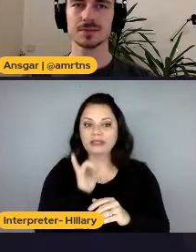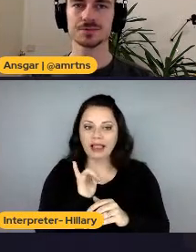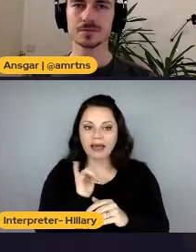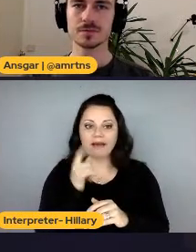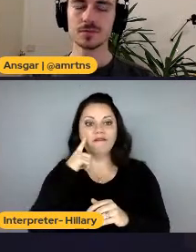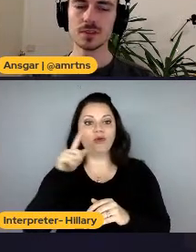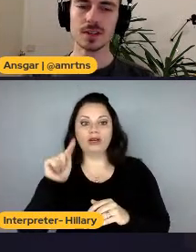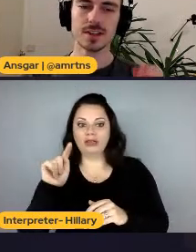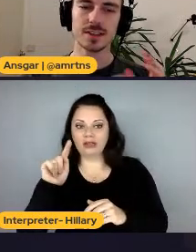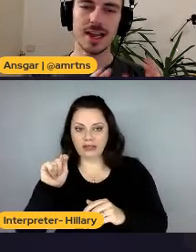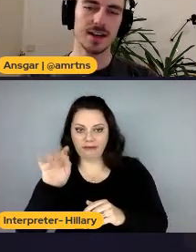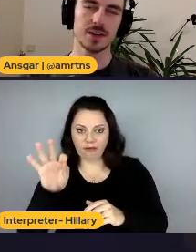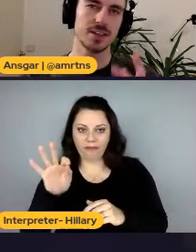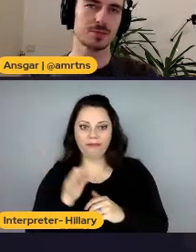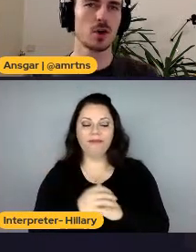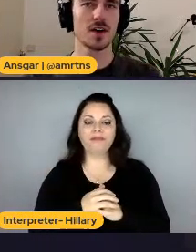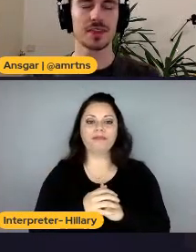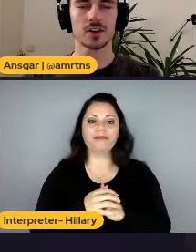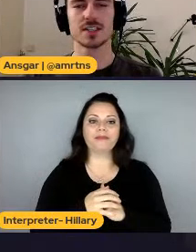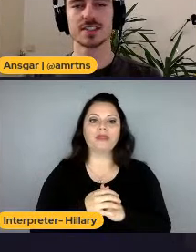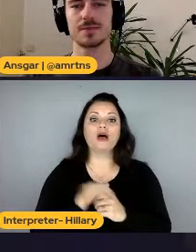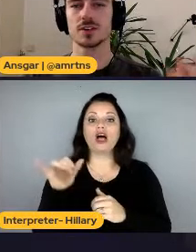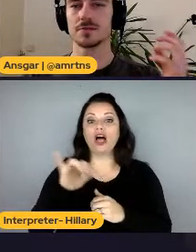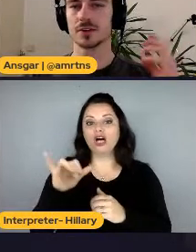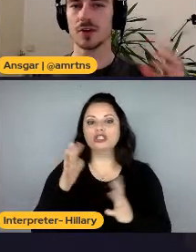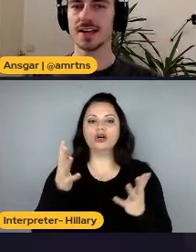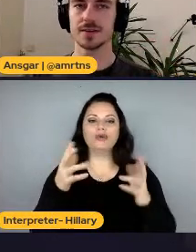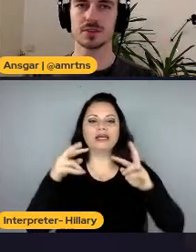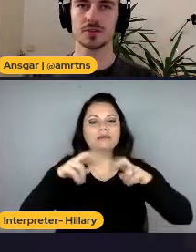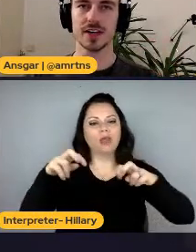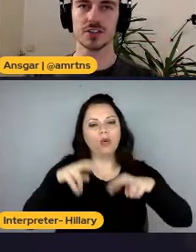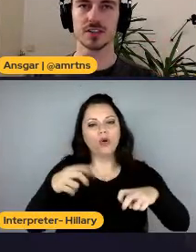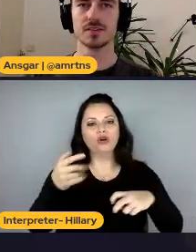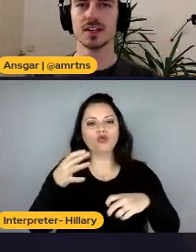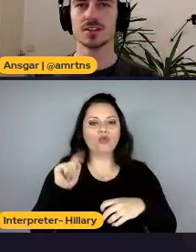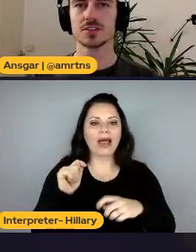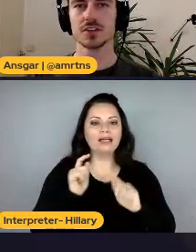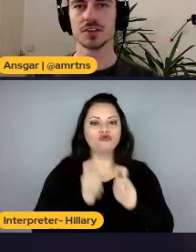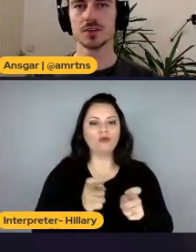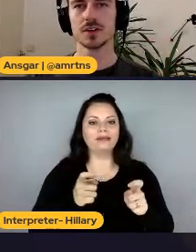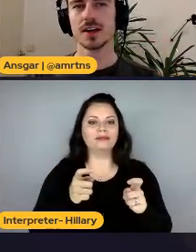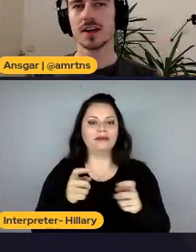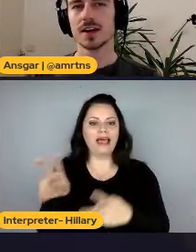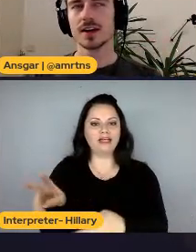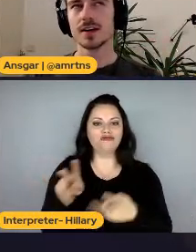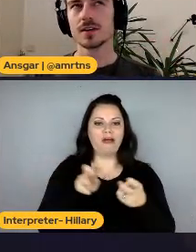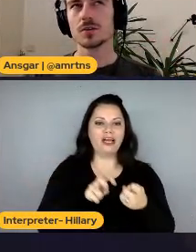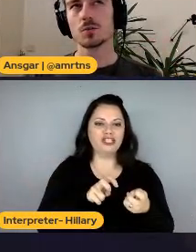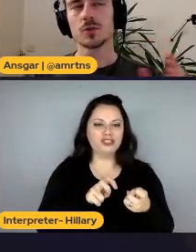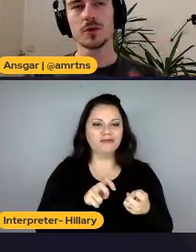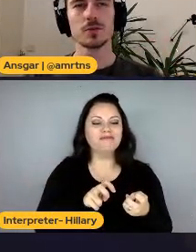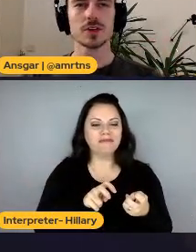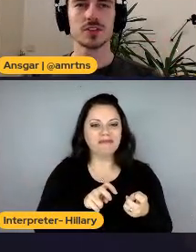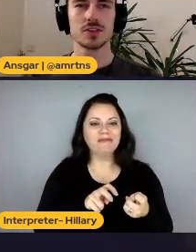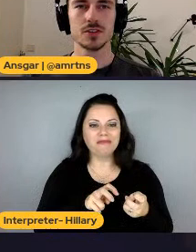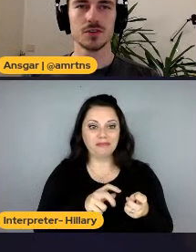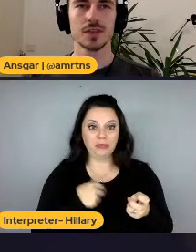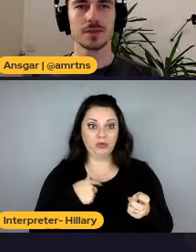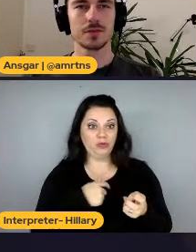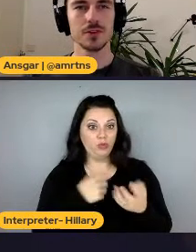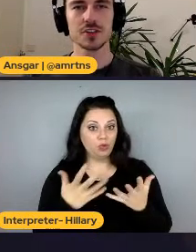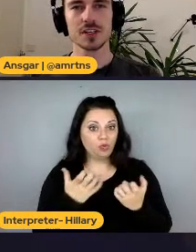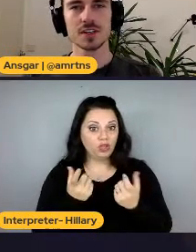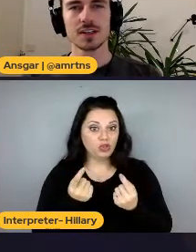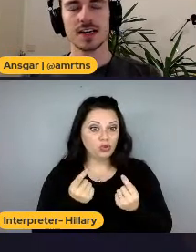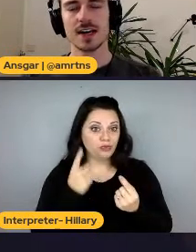And it explored the concept of a grant abstraction. So what we want to do